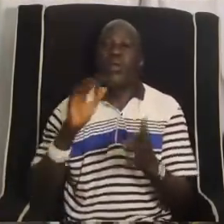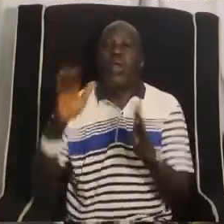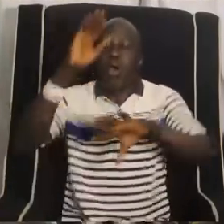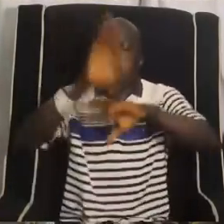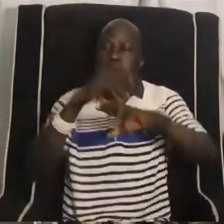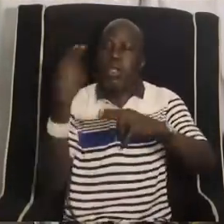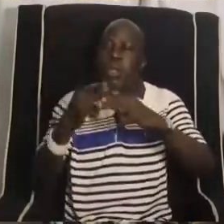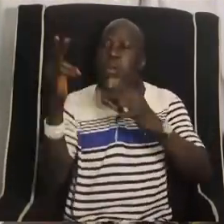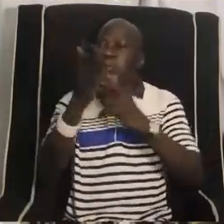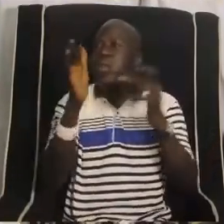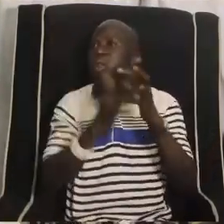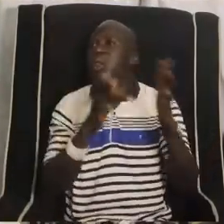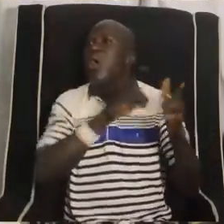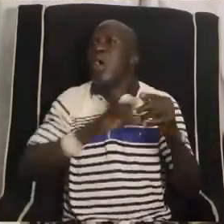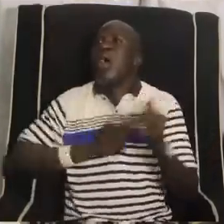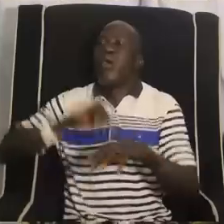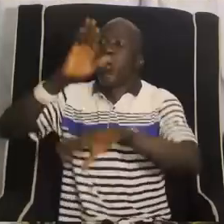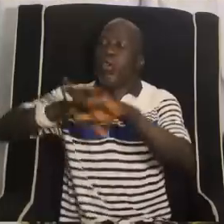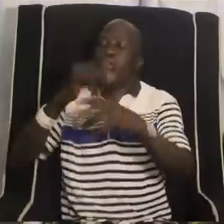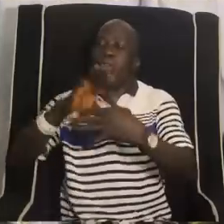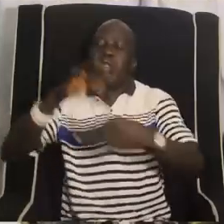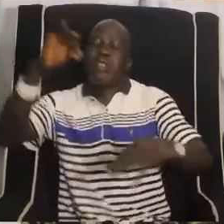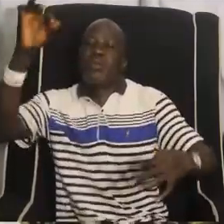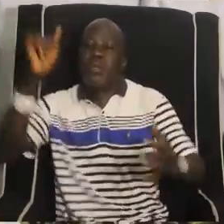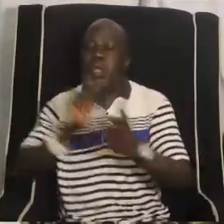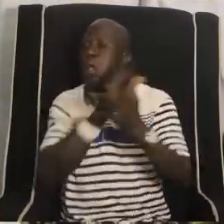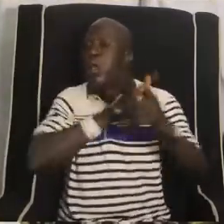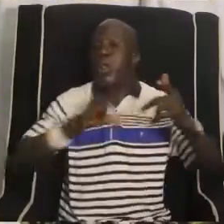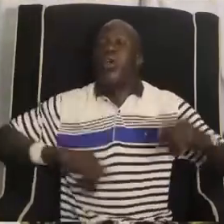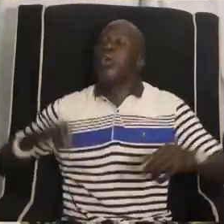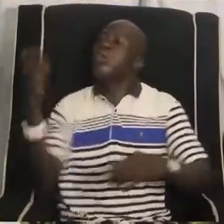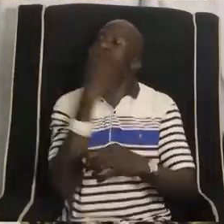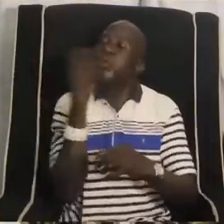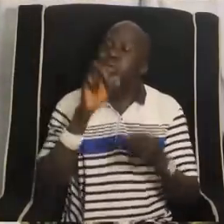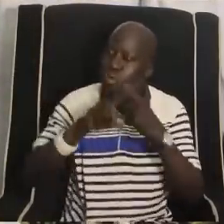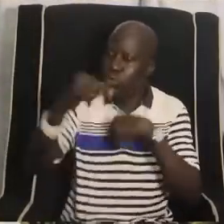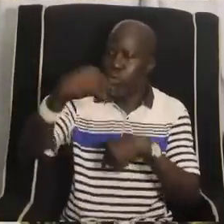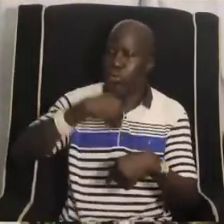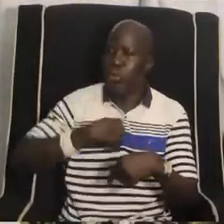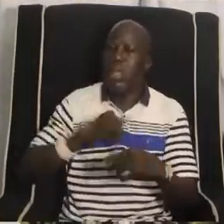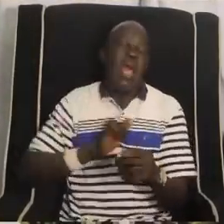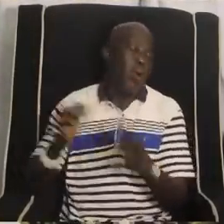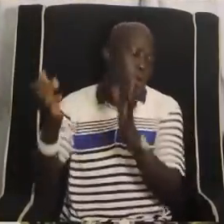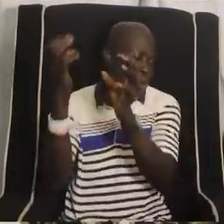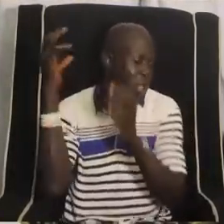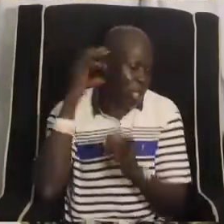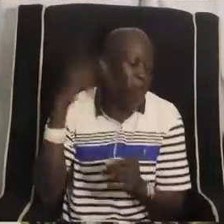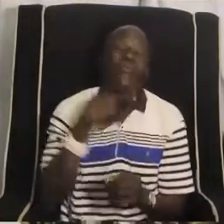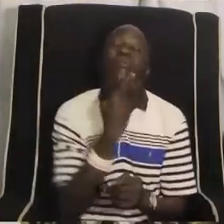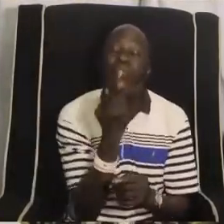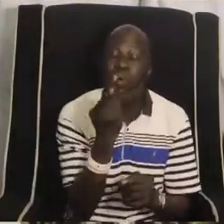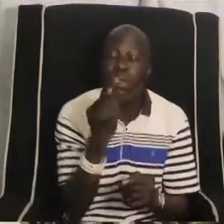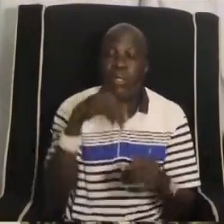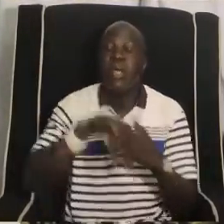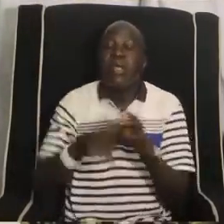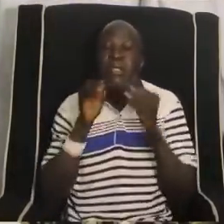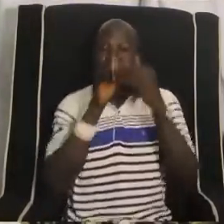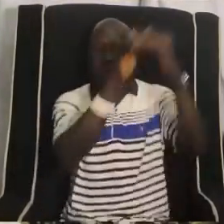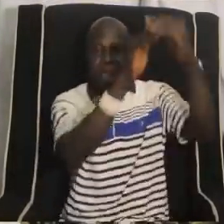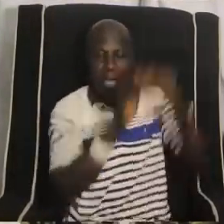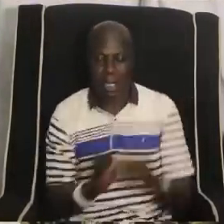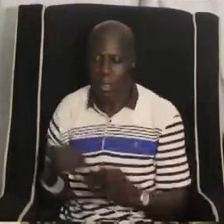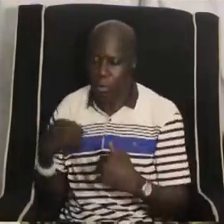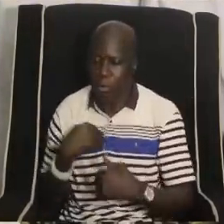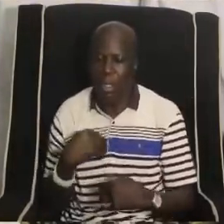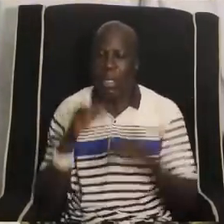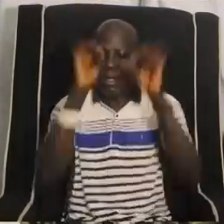the name of Jesus. We will call the Spirit. God speak to me. I want to hear your voice. Guide